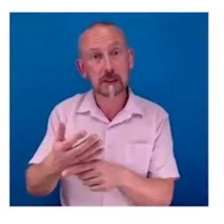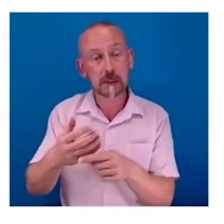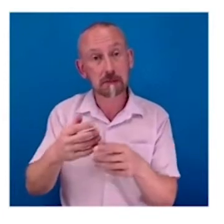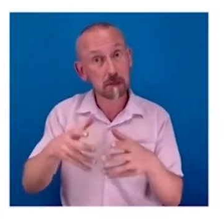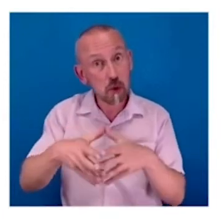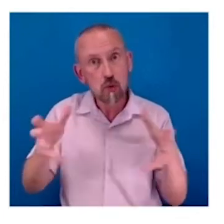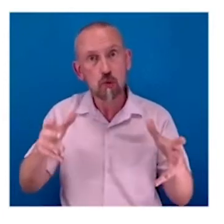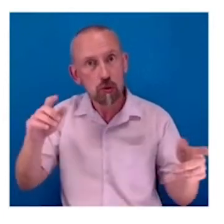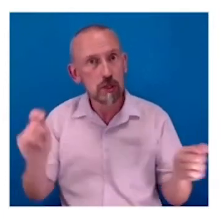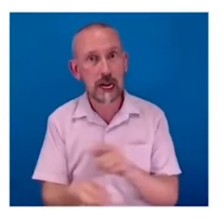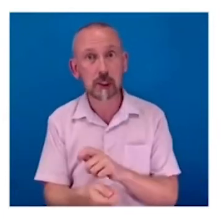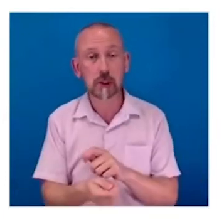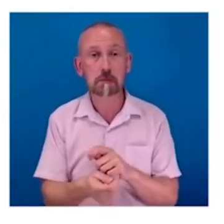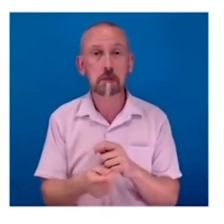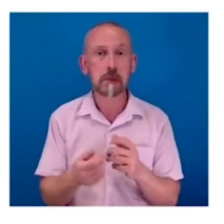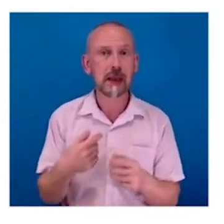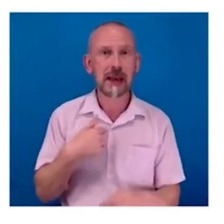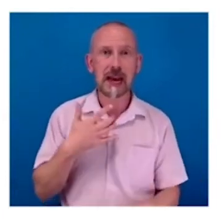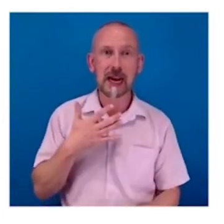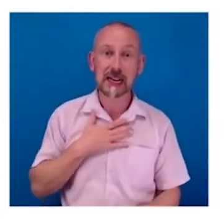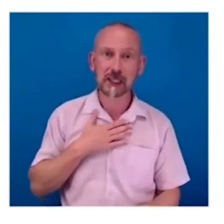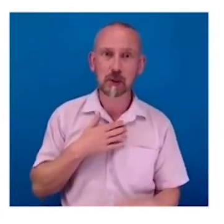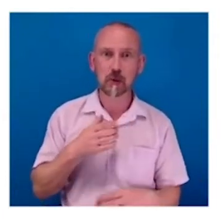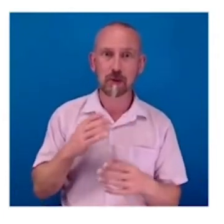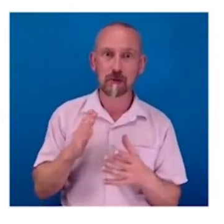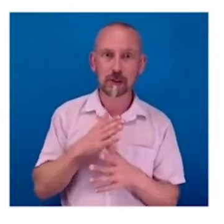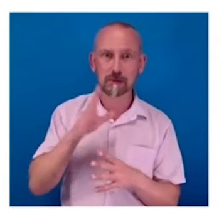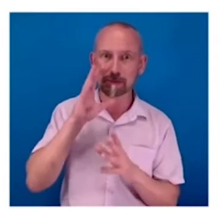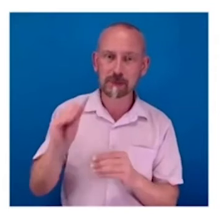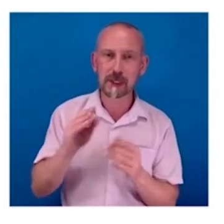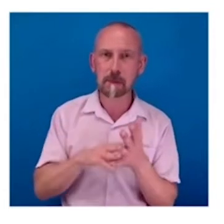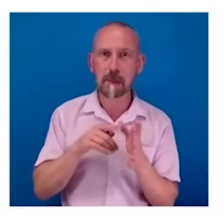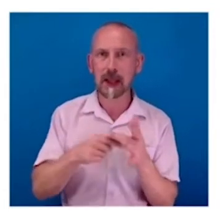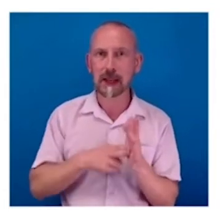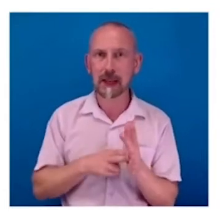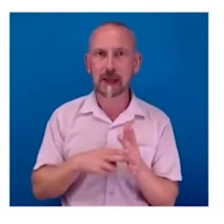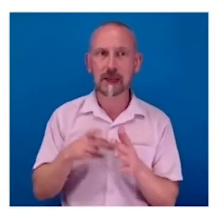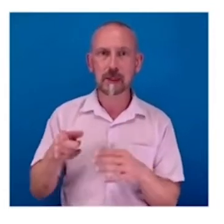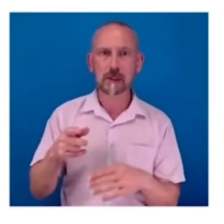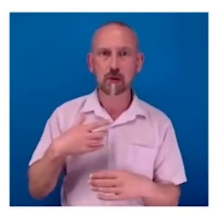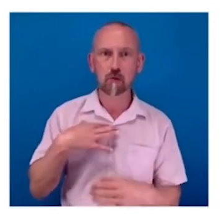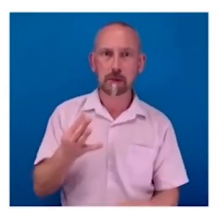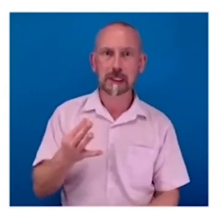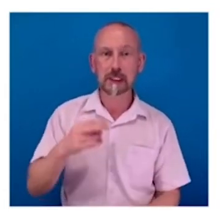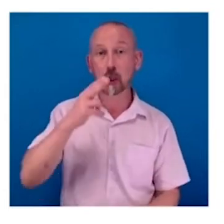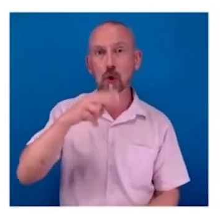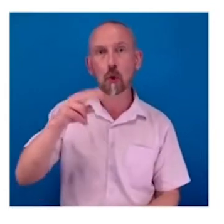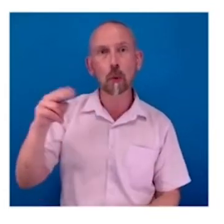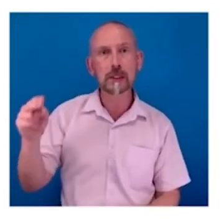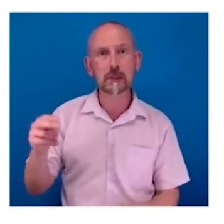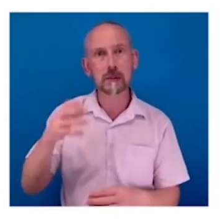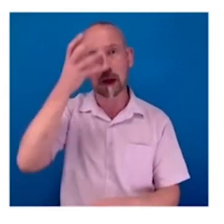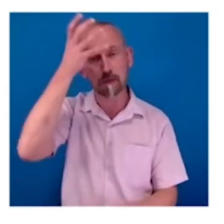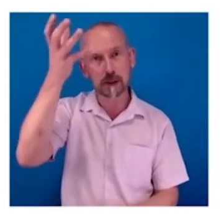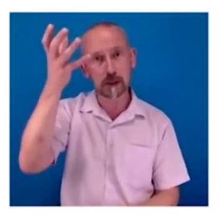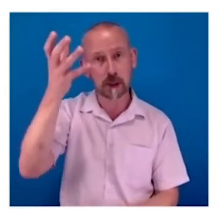in a call out to Malin. She's such a star. She's, you know, a representative of the Norwegian government who actually have really taken a